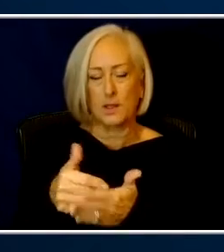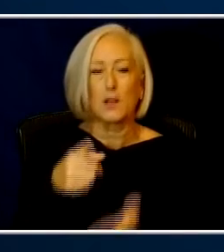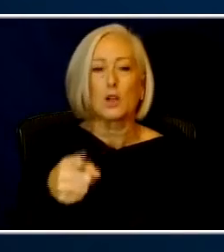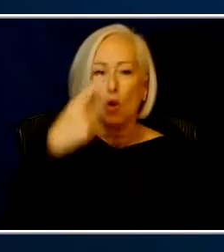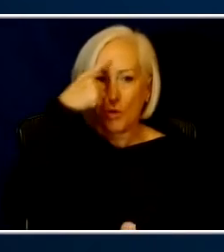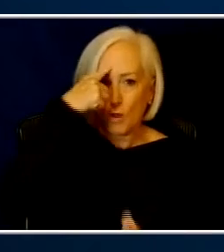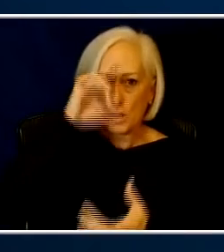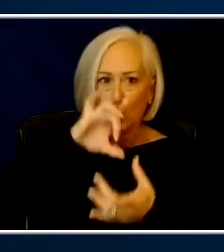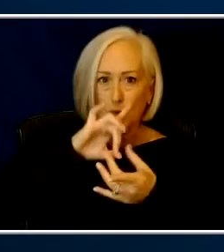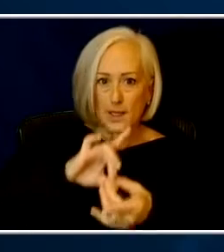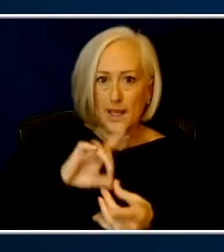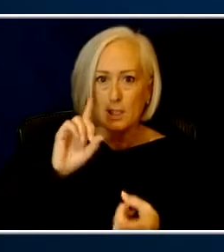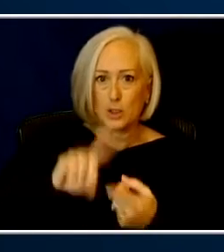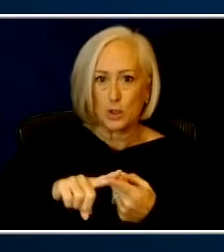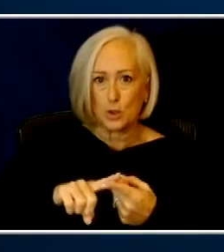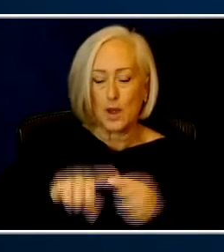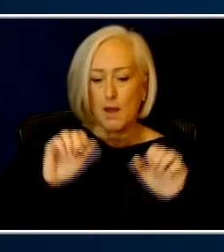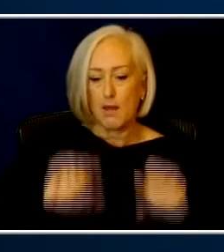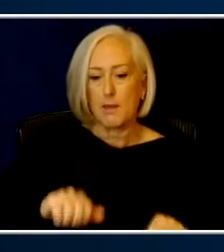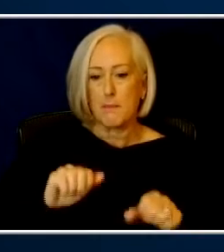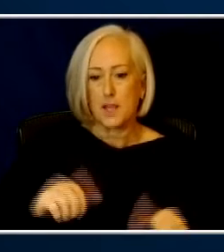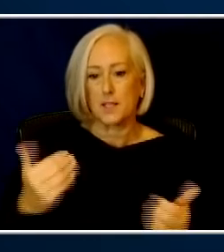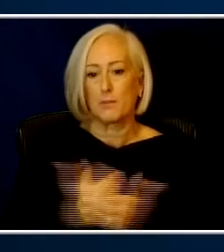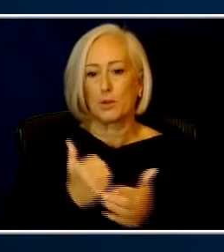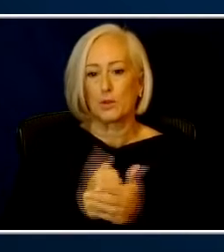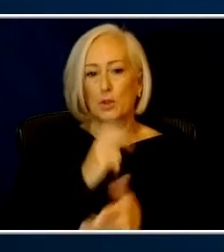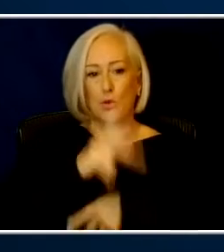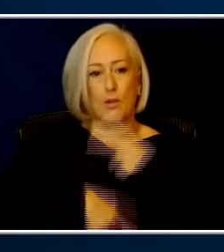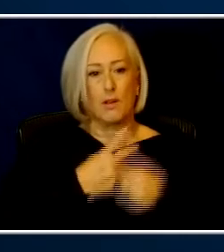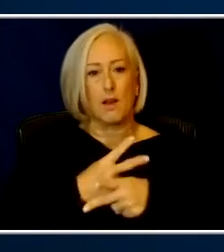potential swarm? What does it mean? Are you concerned?